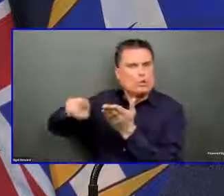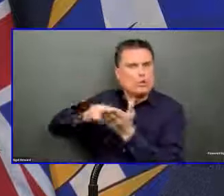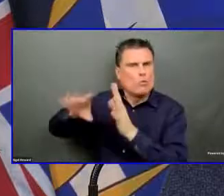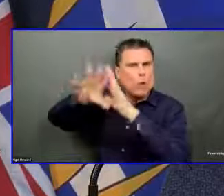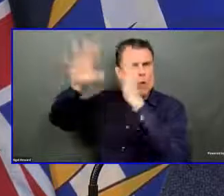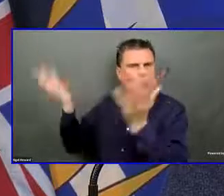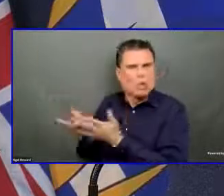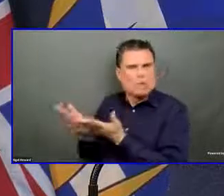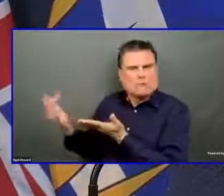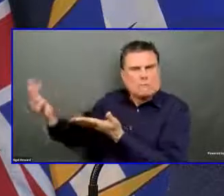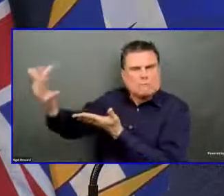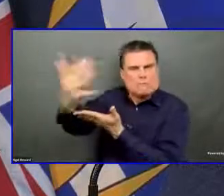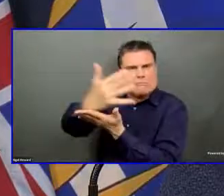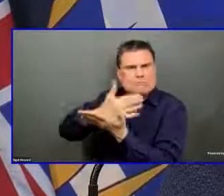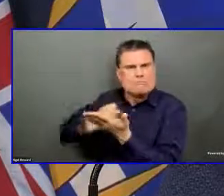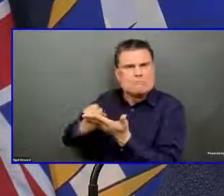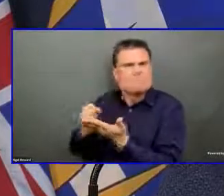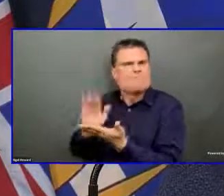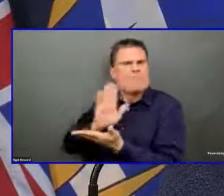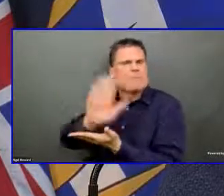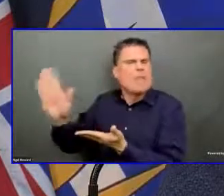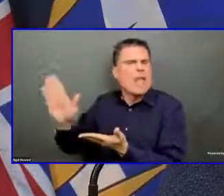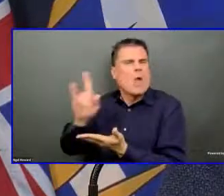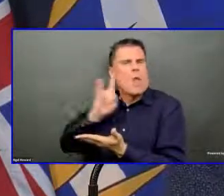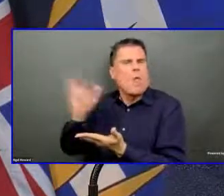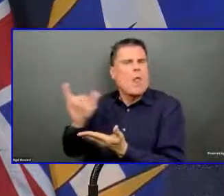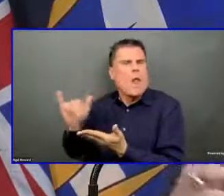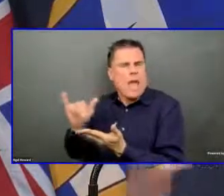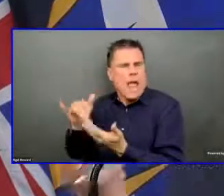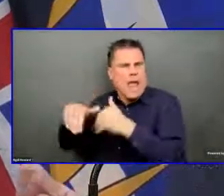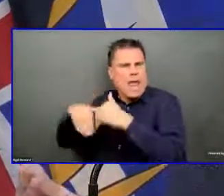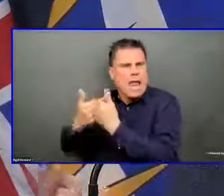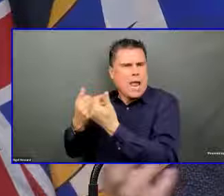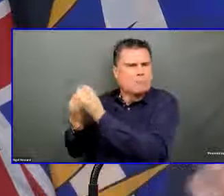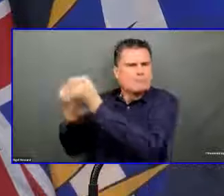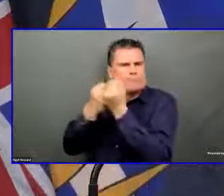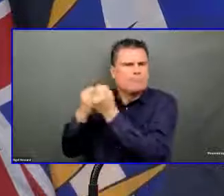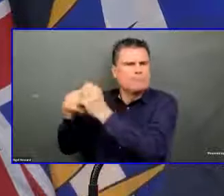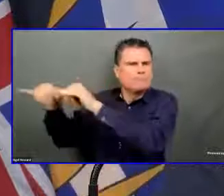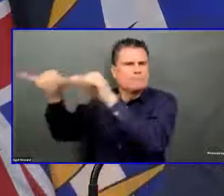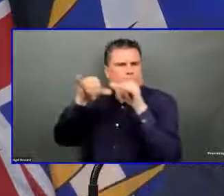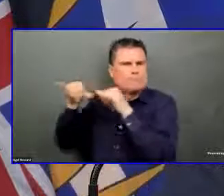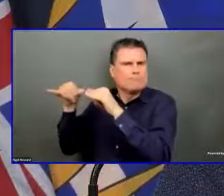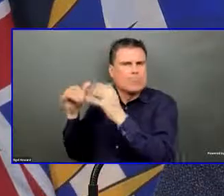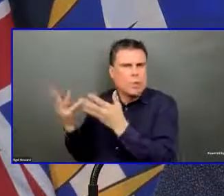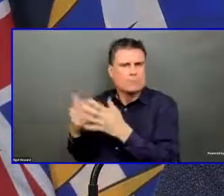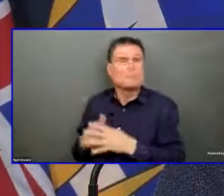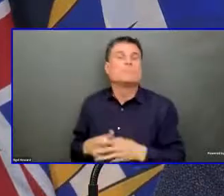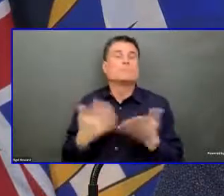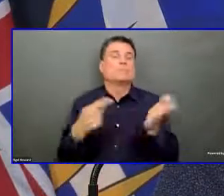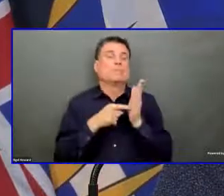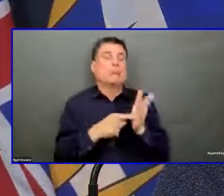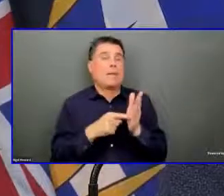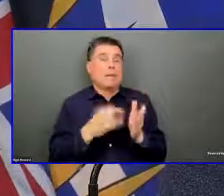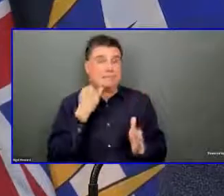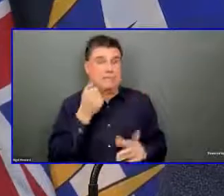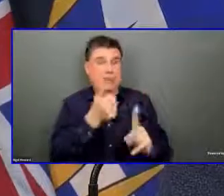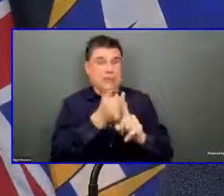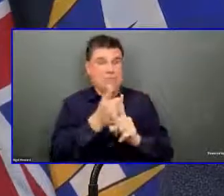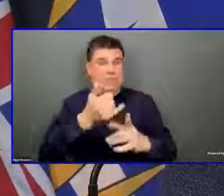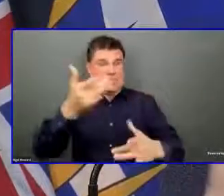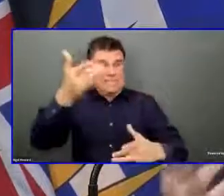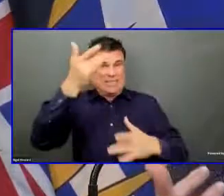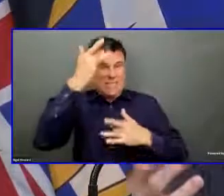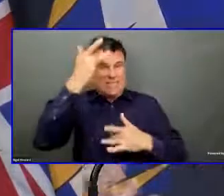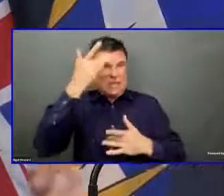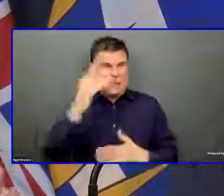know are that people who have more severe symptoms early on are more likely to have lasting symptoms, but we're